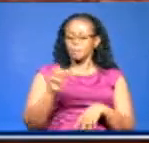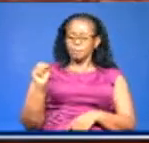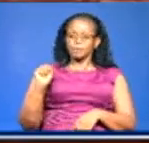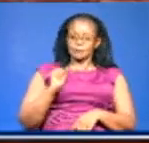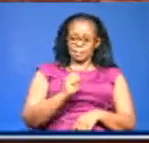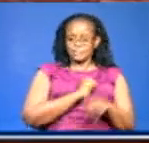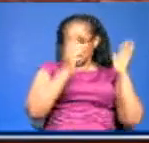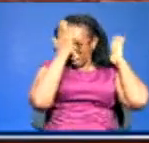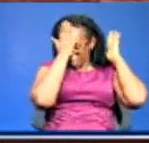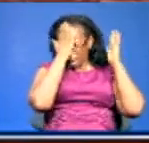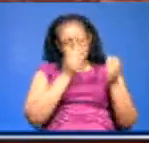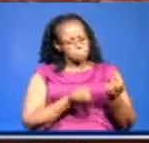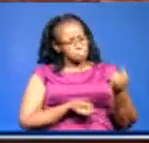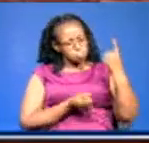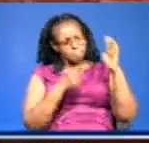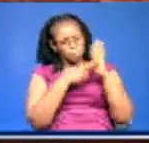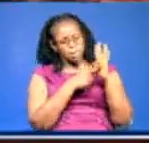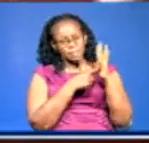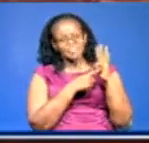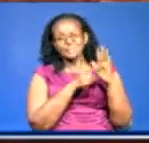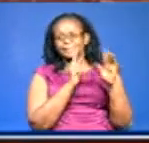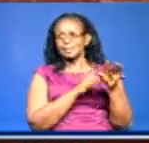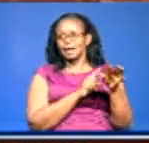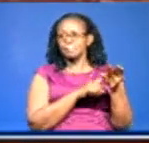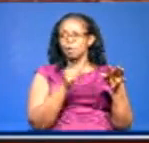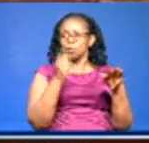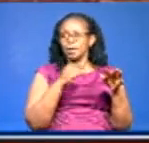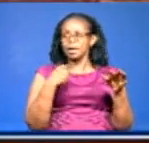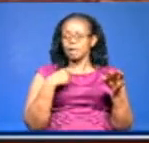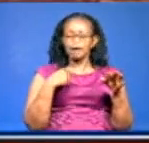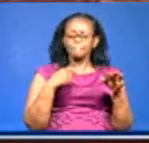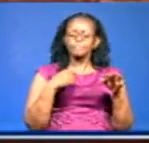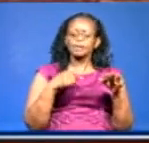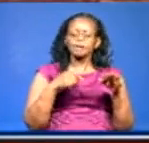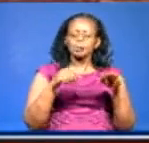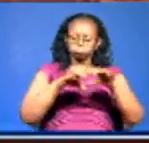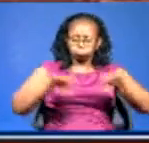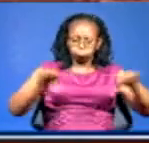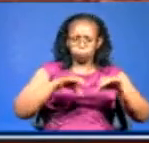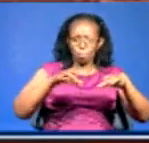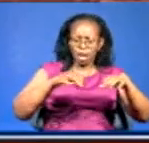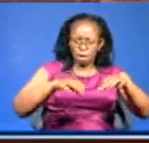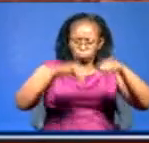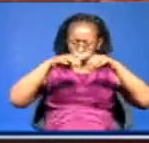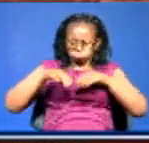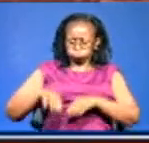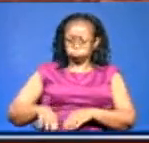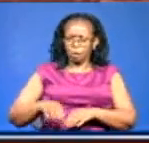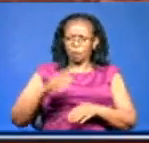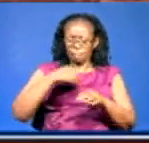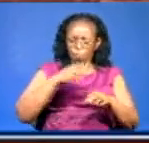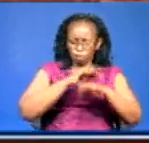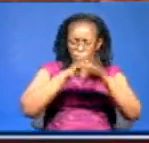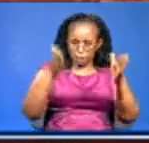Kakamega, when that mess is lowered, we can go into Committee of the Whole, and a member of the executive can come to this House and can be